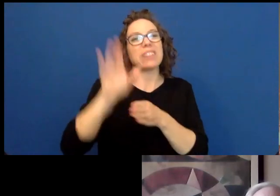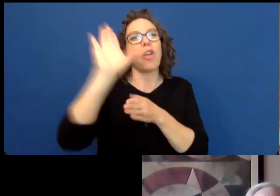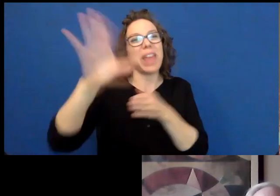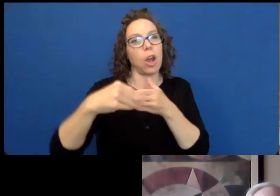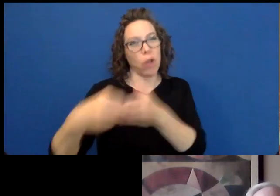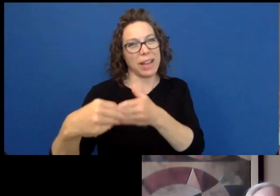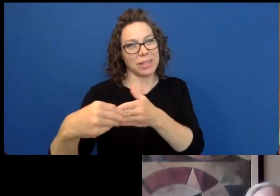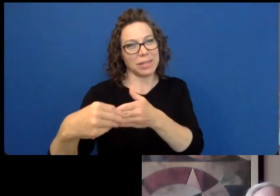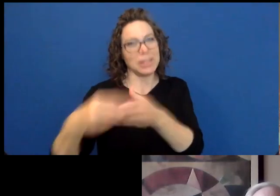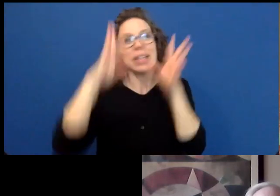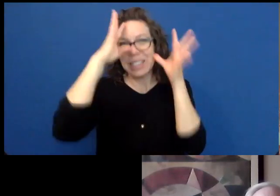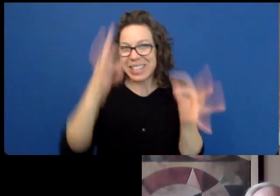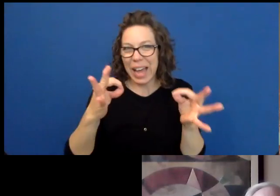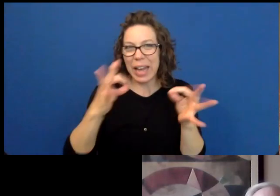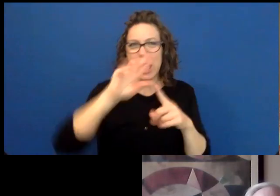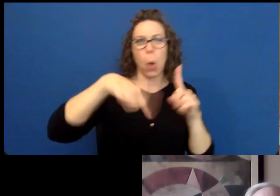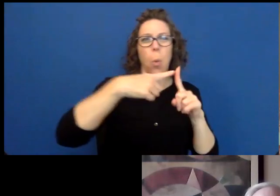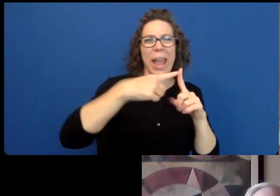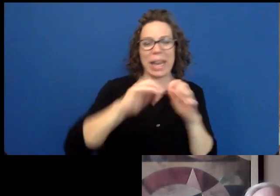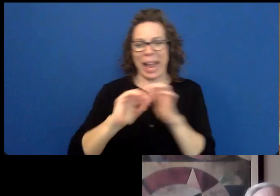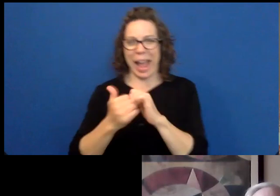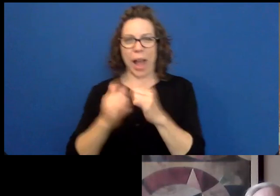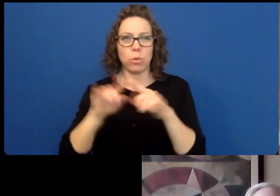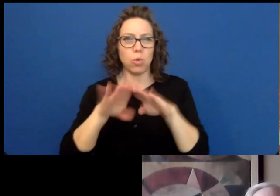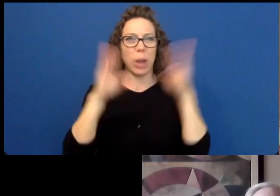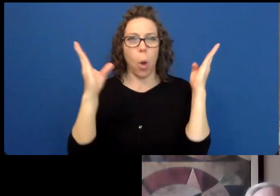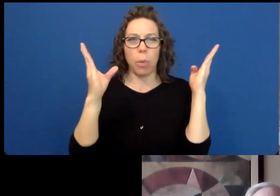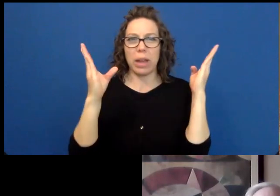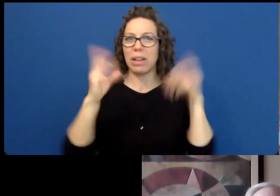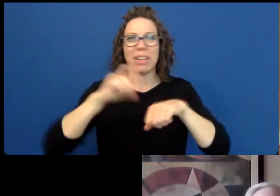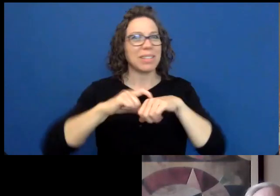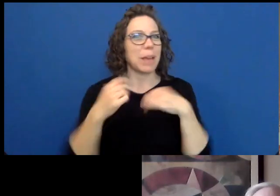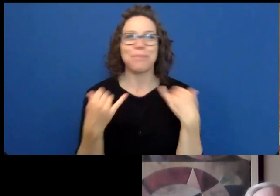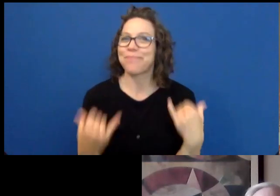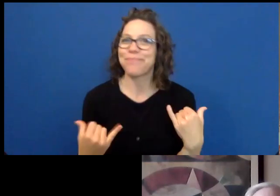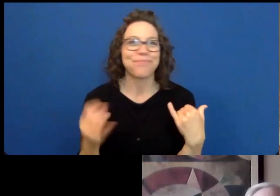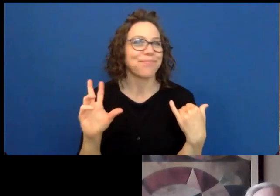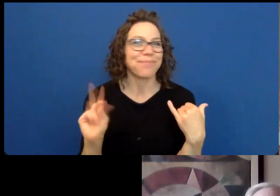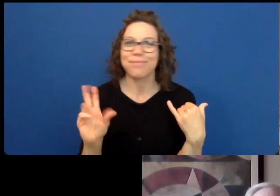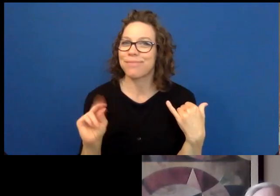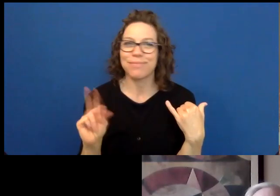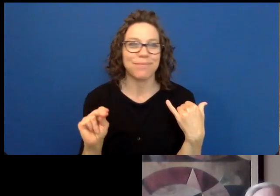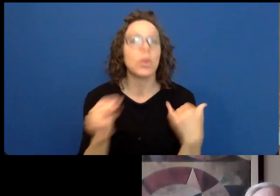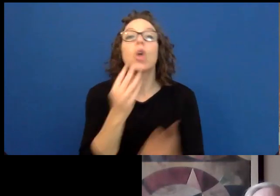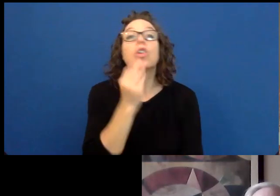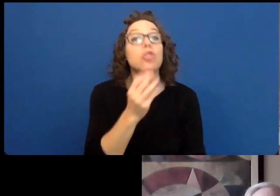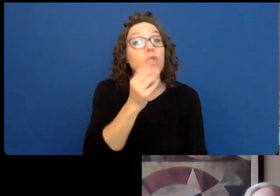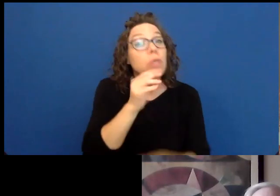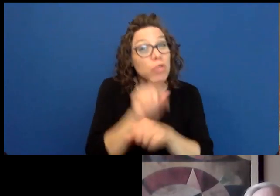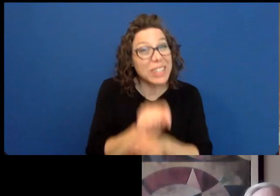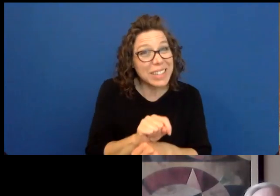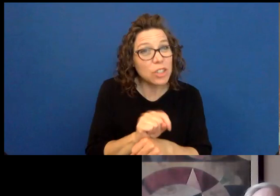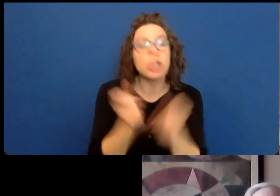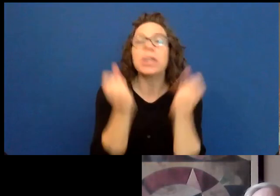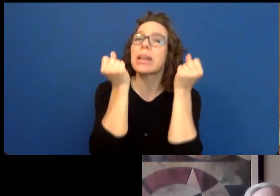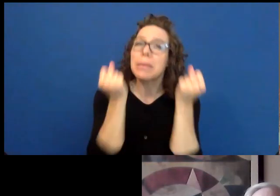deciding when and how to reopen our doors. That time is not now. Jewish tradition has so many